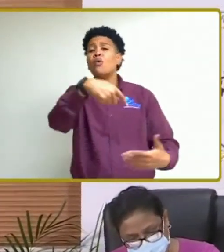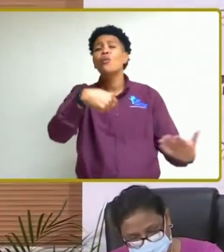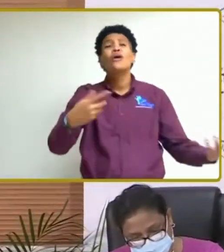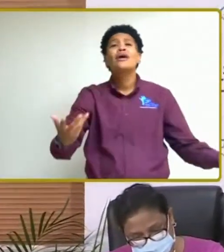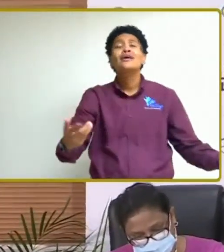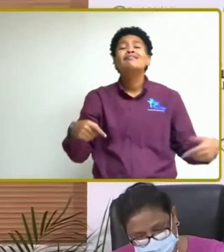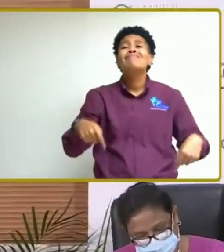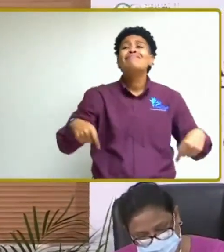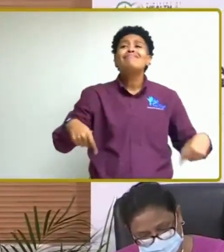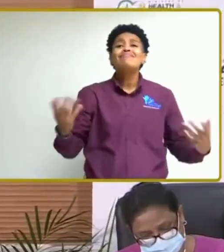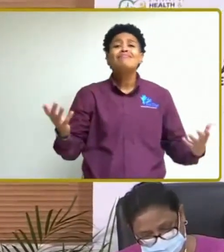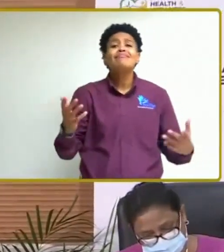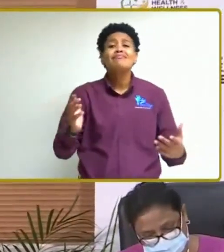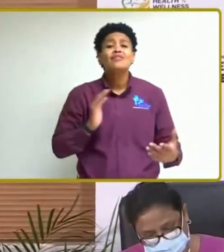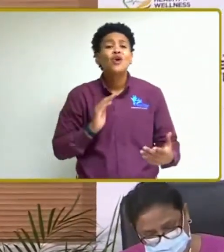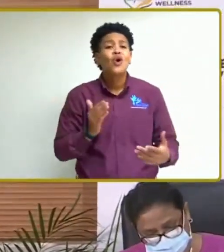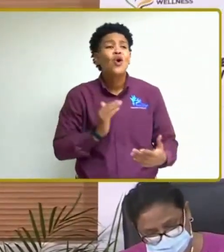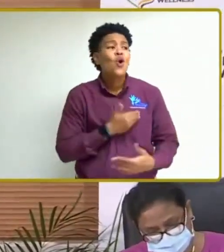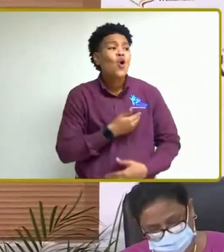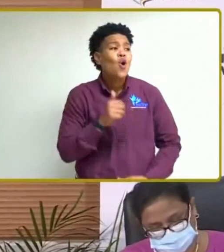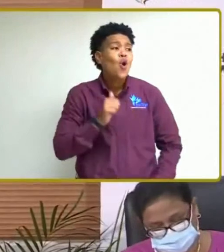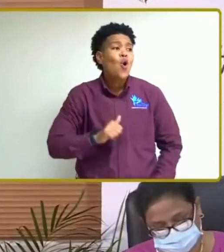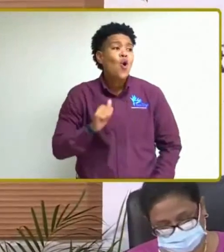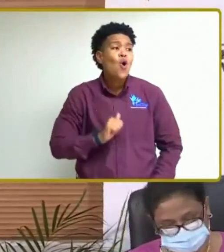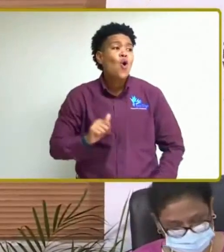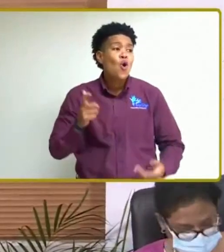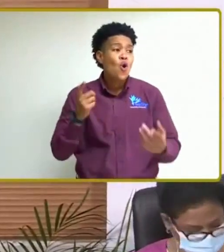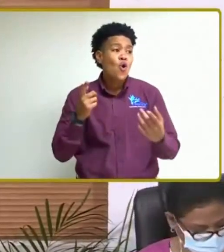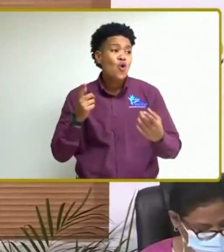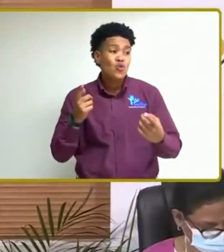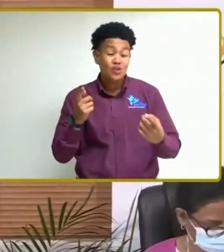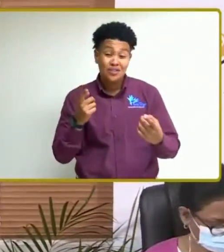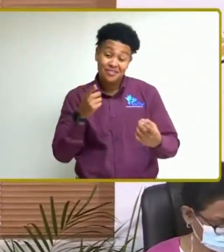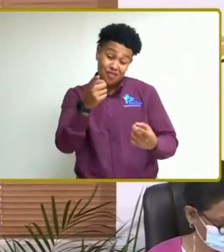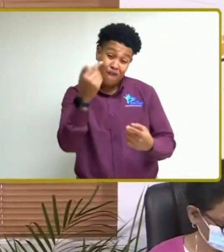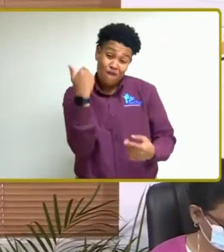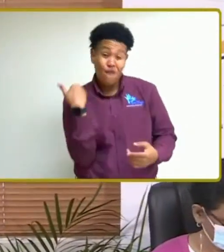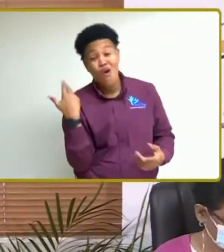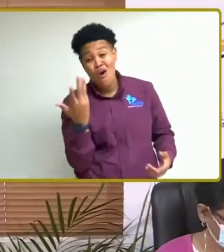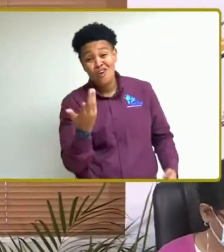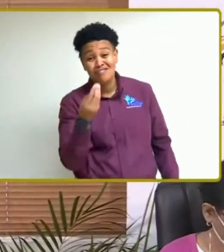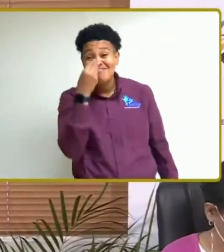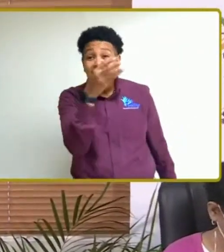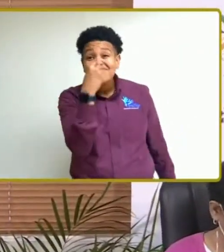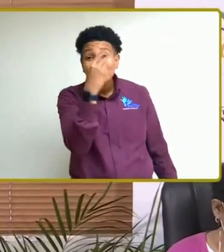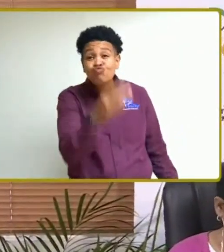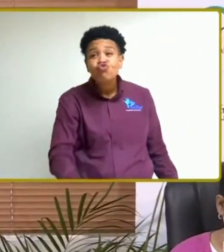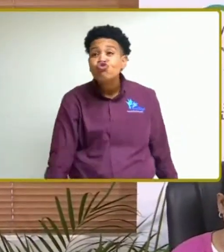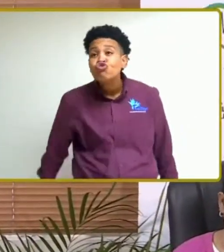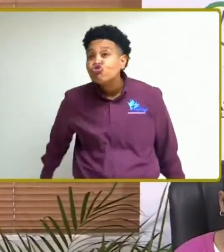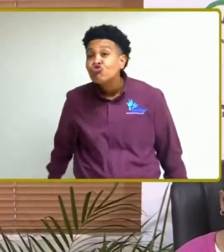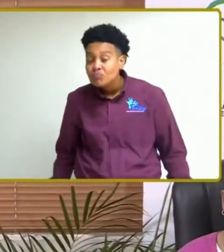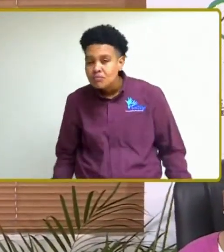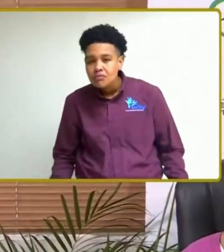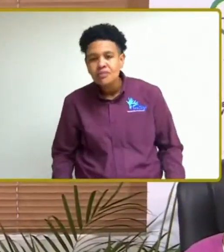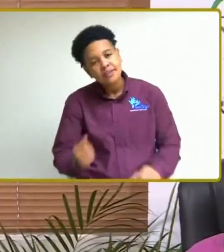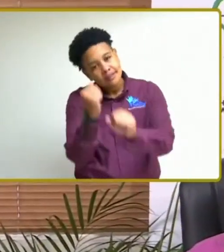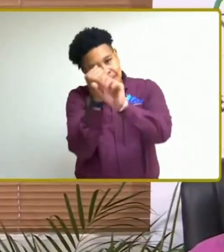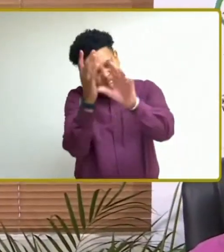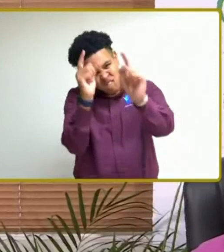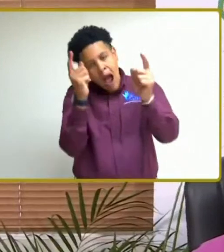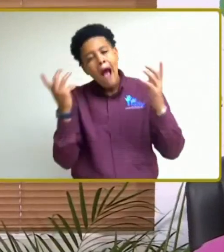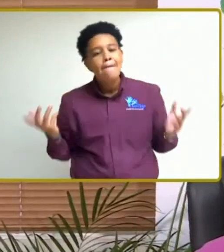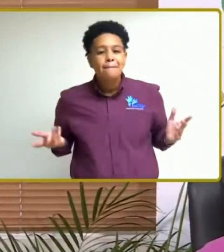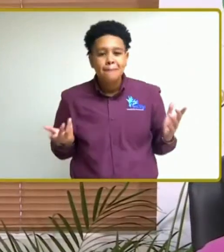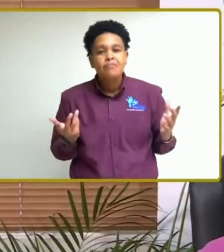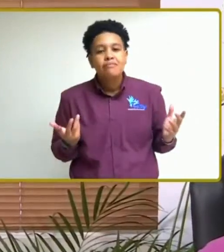these are own goals, these are self-inflicted wounds, and it is extremely costly.